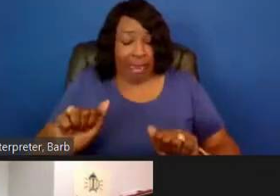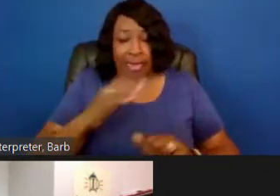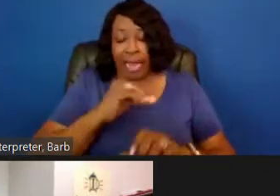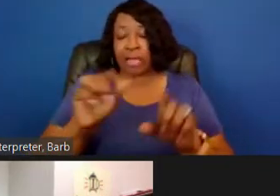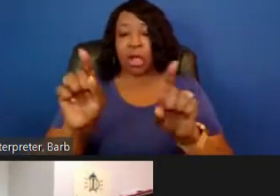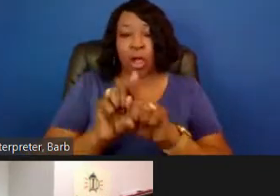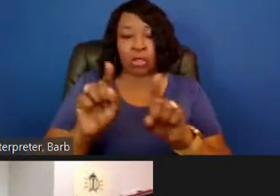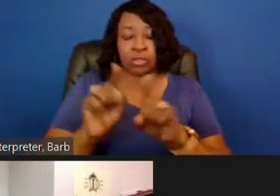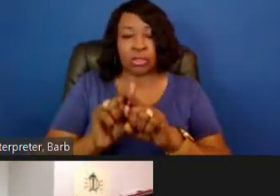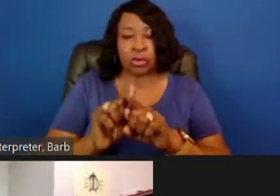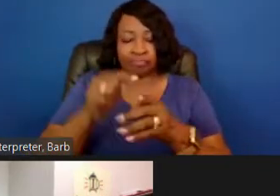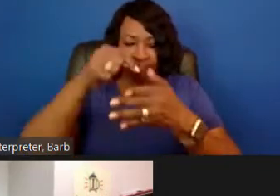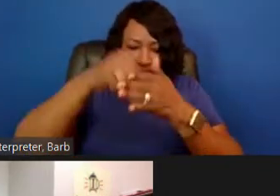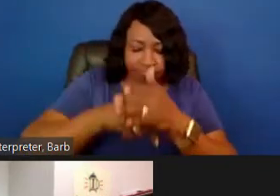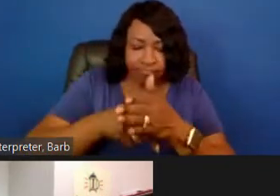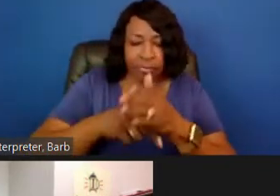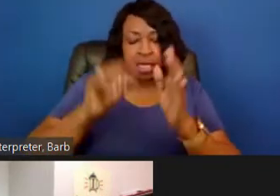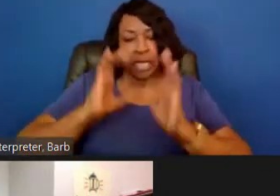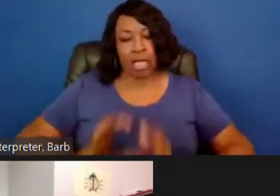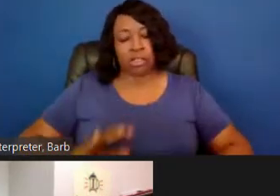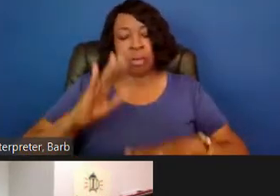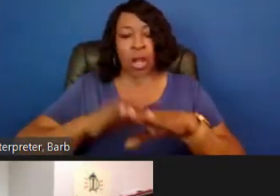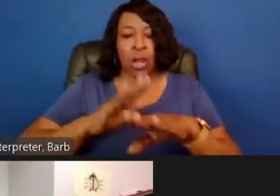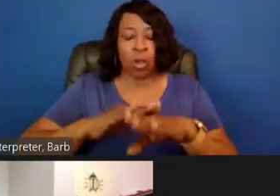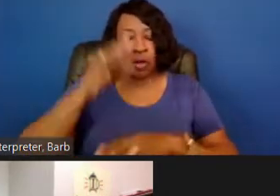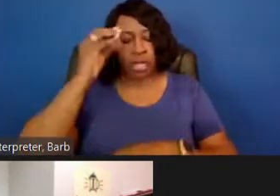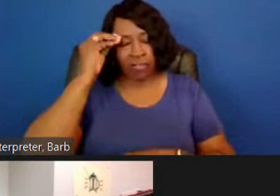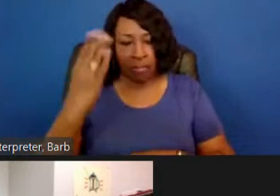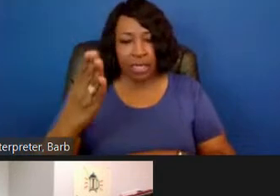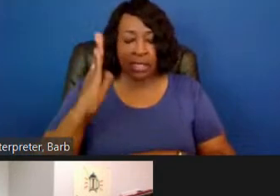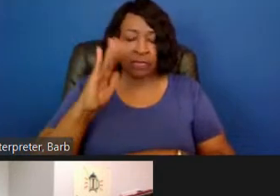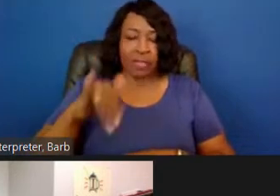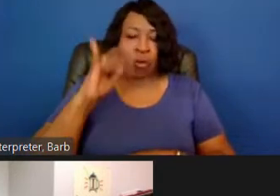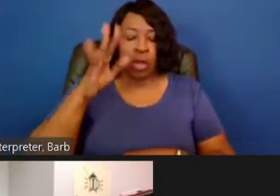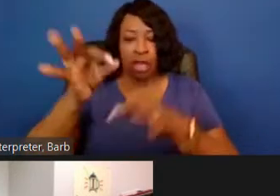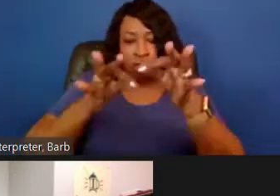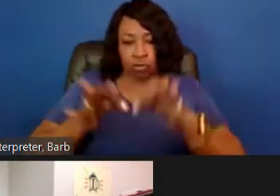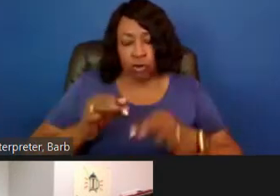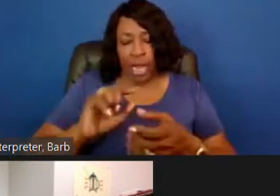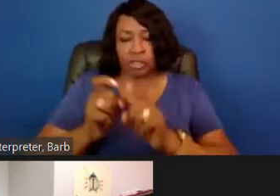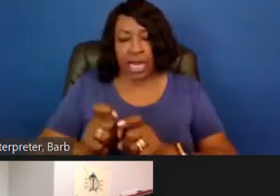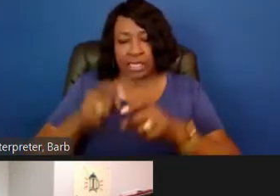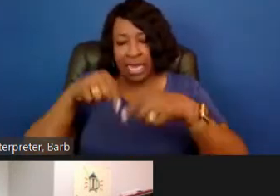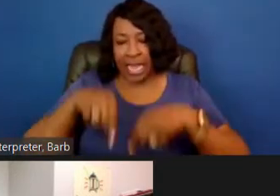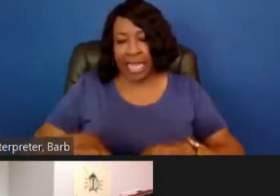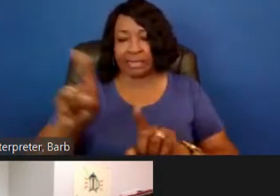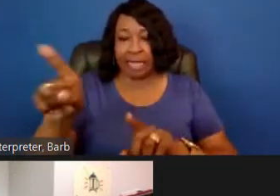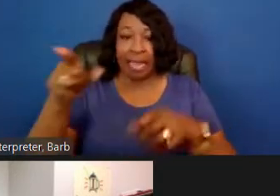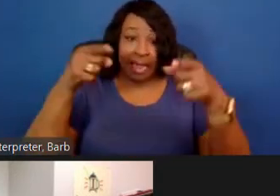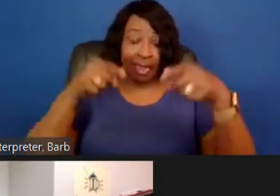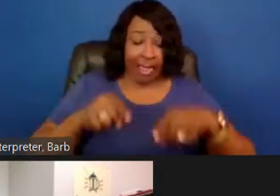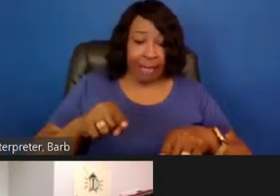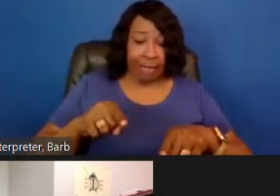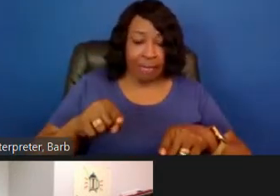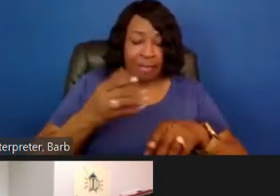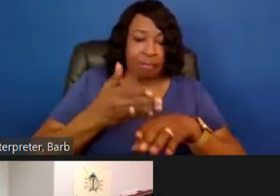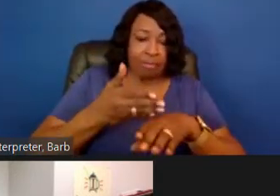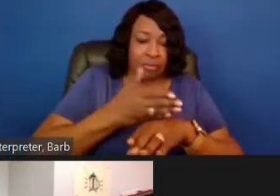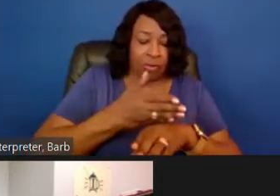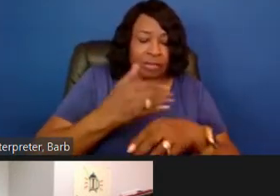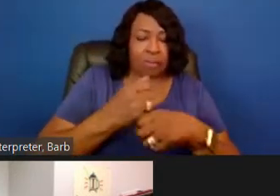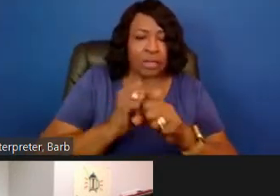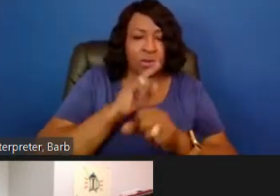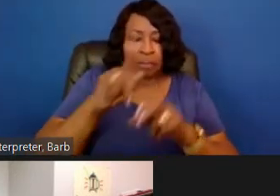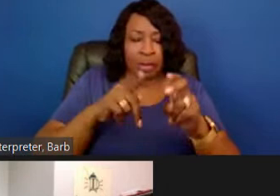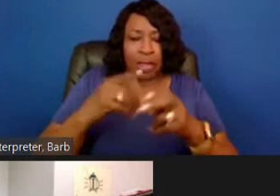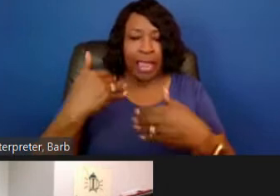as comprehensive customer alert information that will describe changes as they occur in advance to make sure that people have notice. Of course, Irma